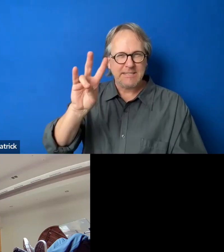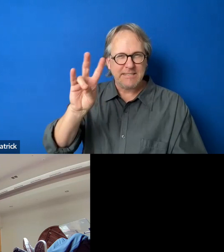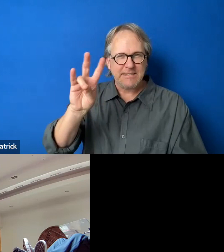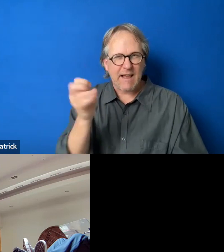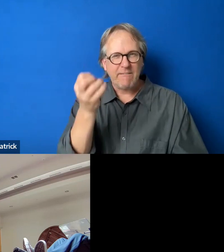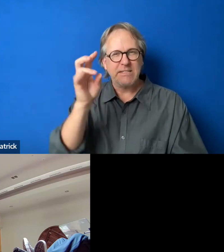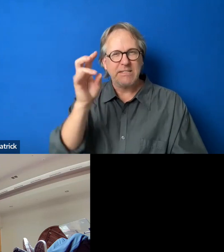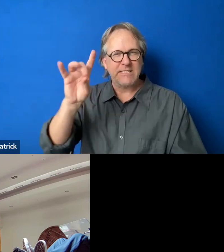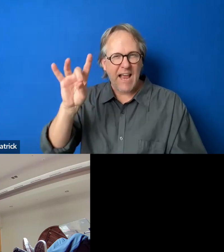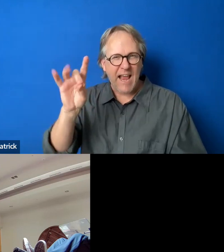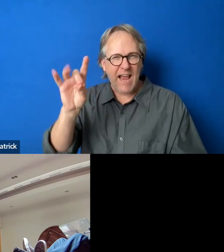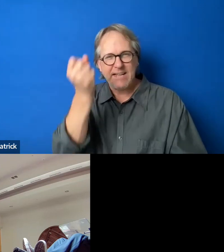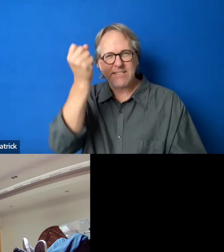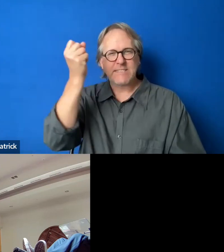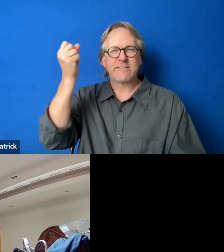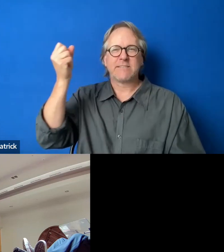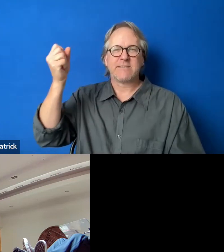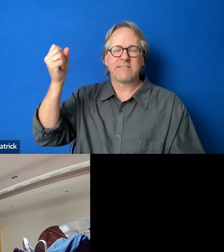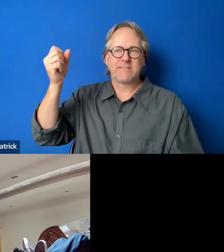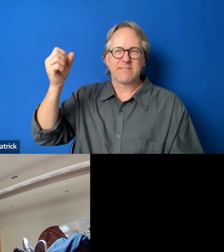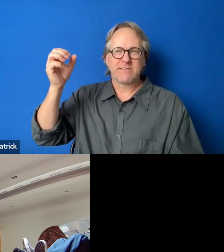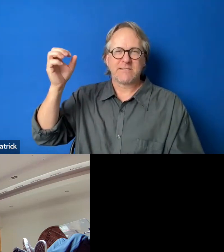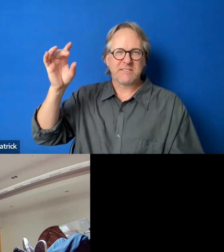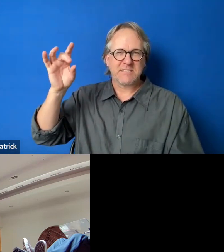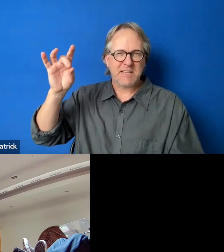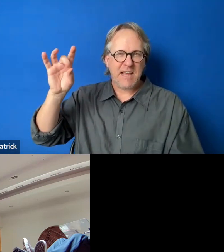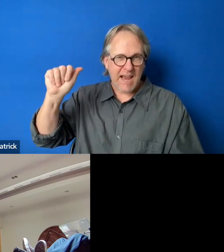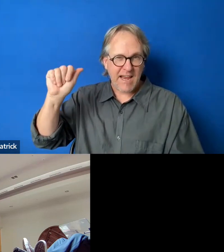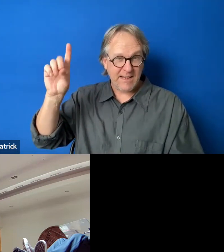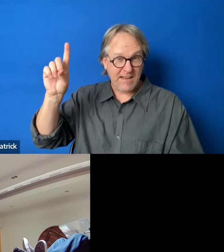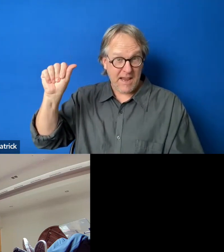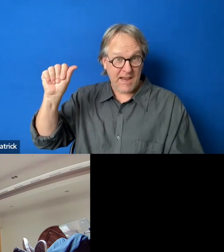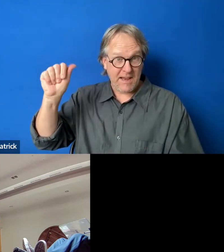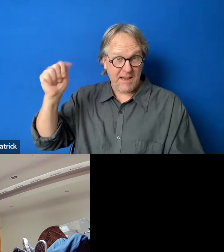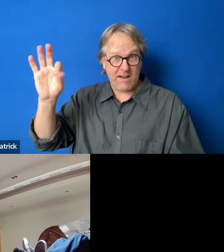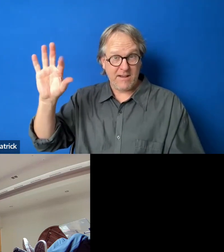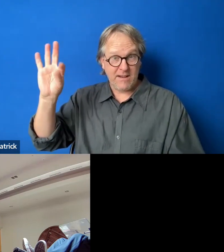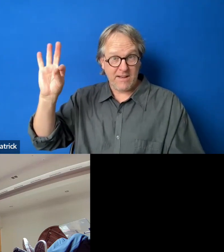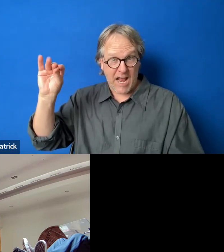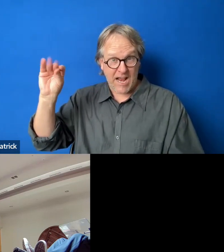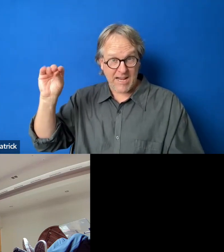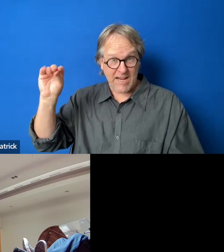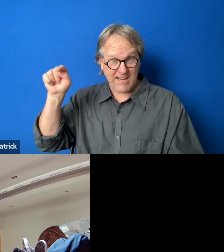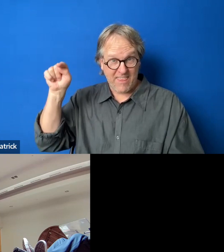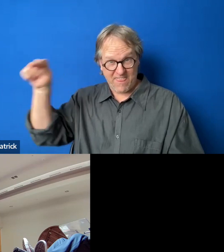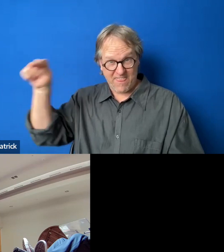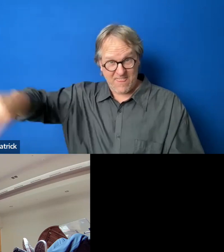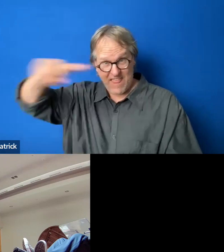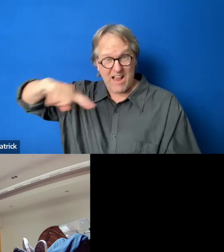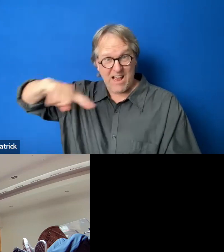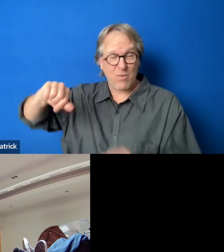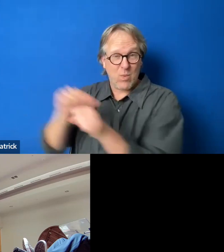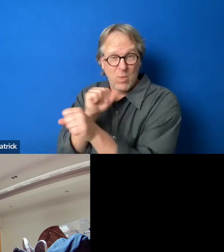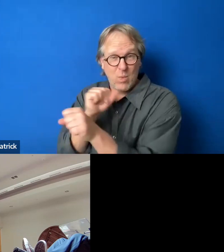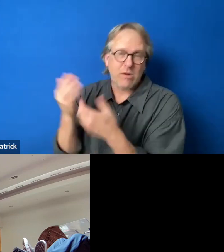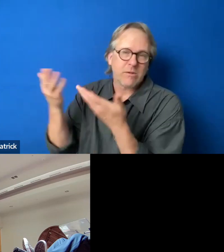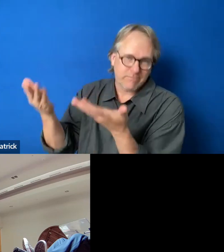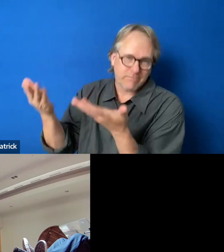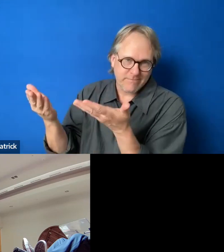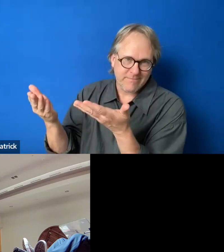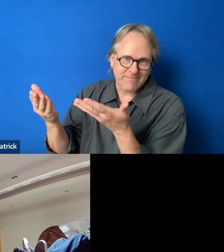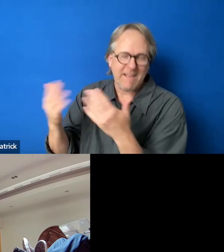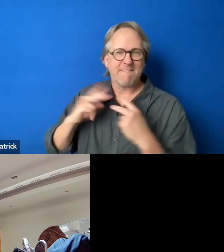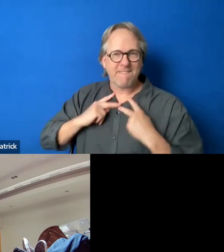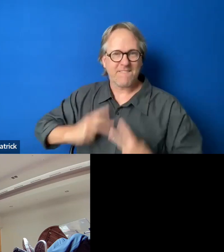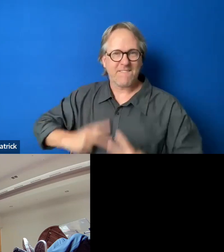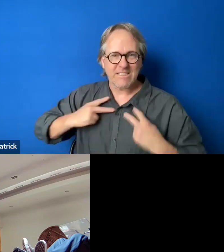and then leading into the ADA in 1990, a lot of that work was done around